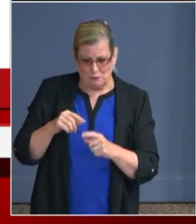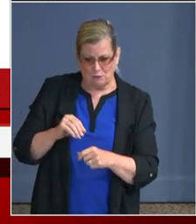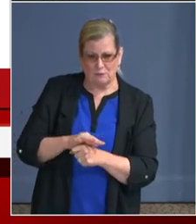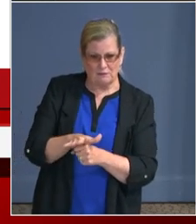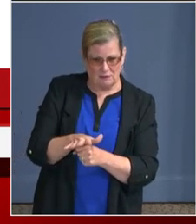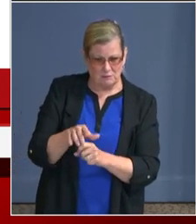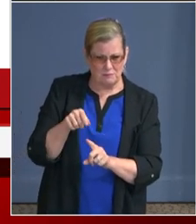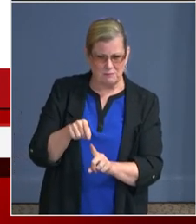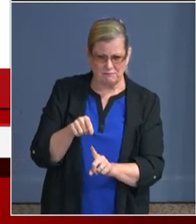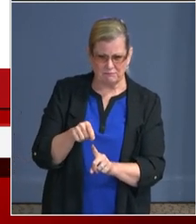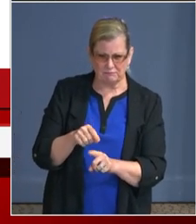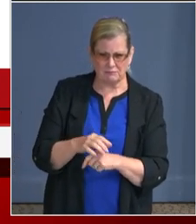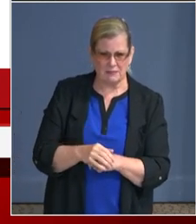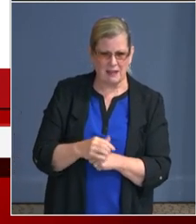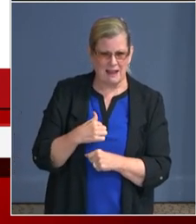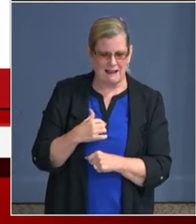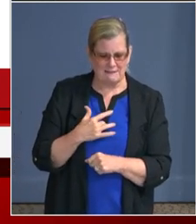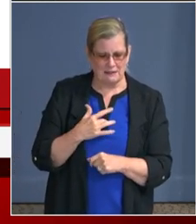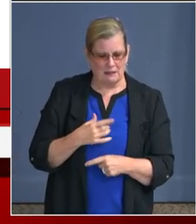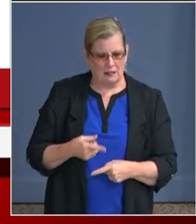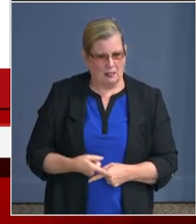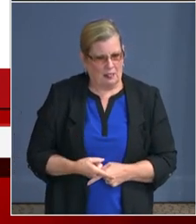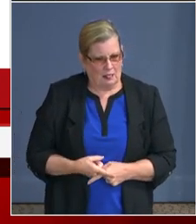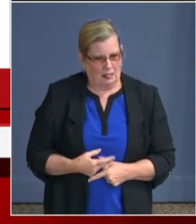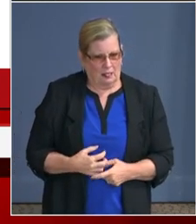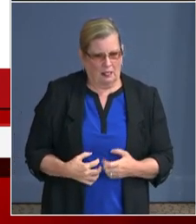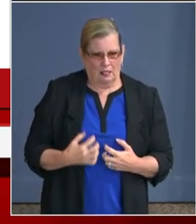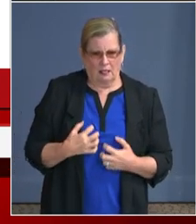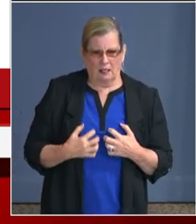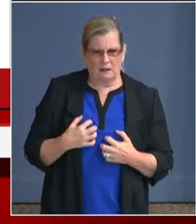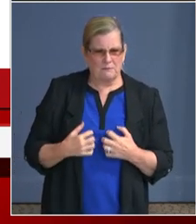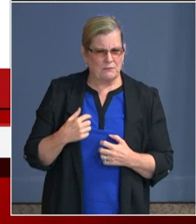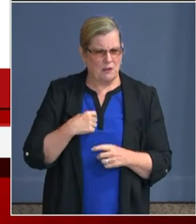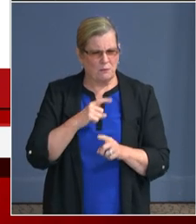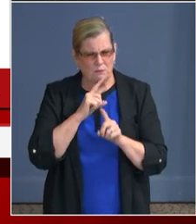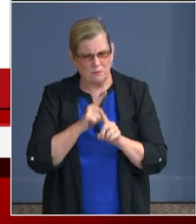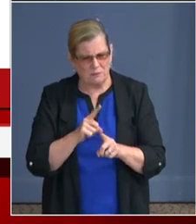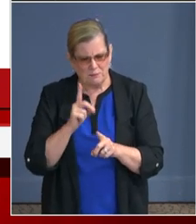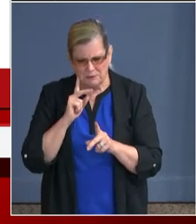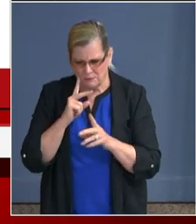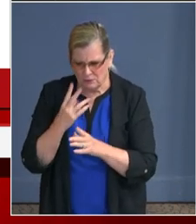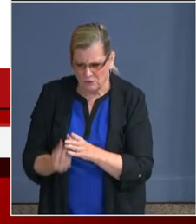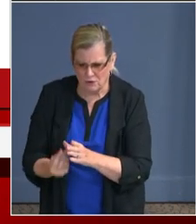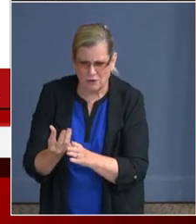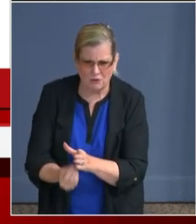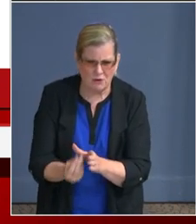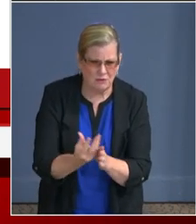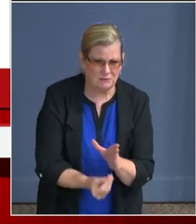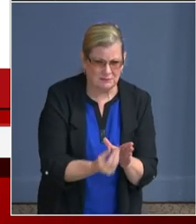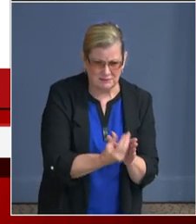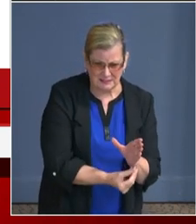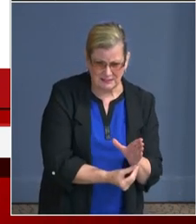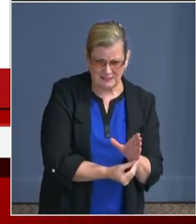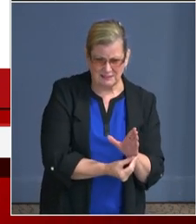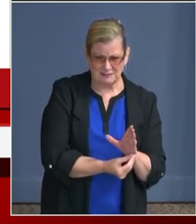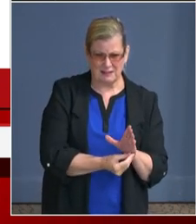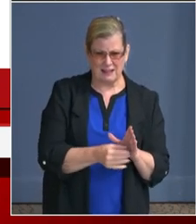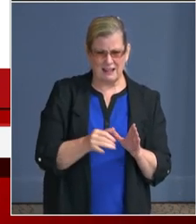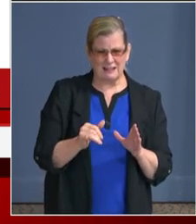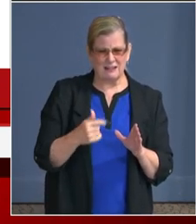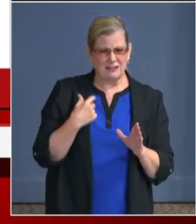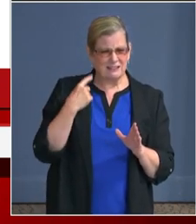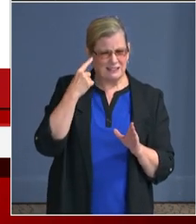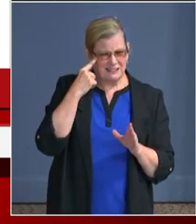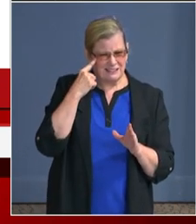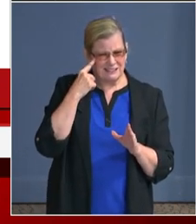always conflicted by having to report the numbers of lives lost, because in that I think we lose that